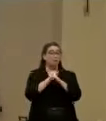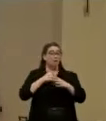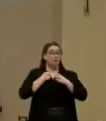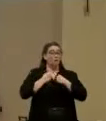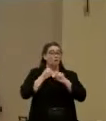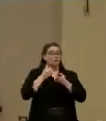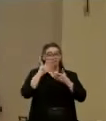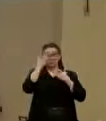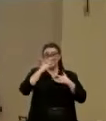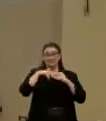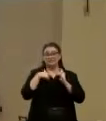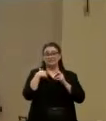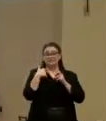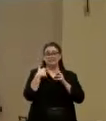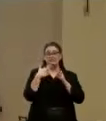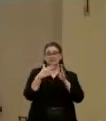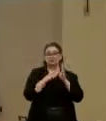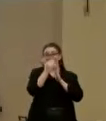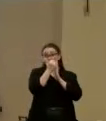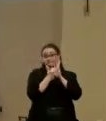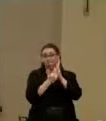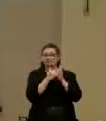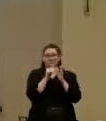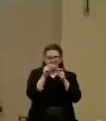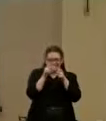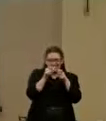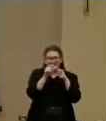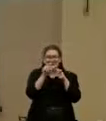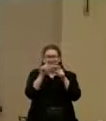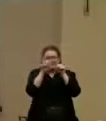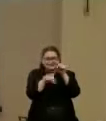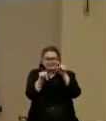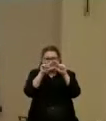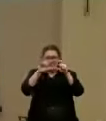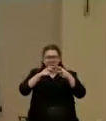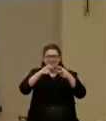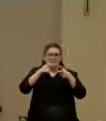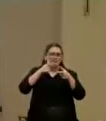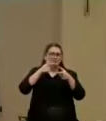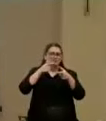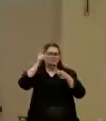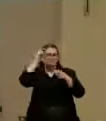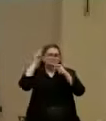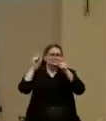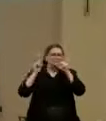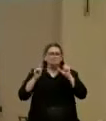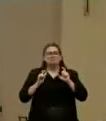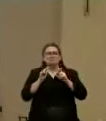It's characterized by these annular, disc-shaped inflammatory papules and